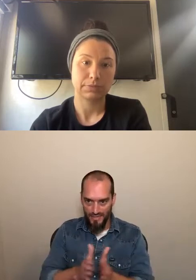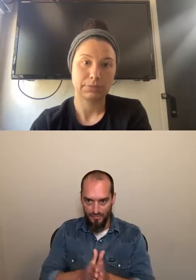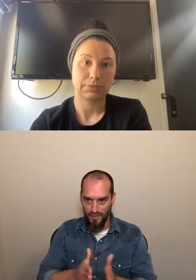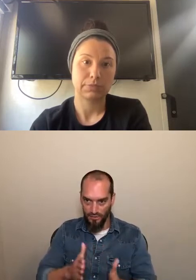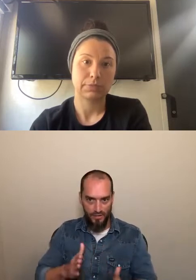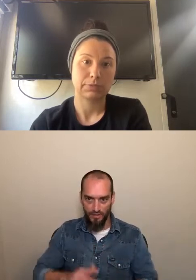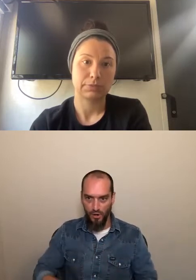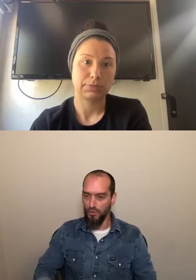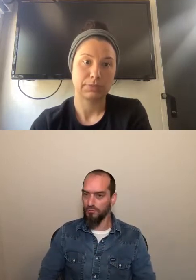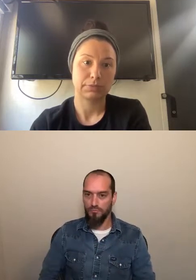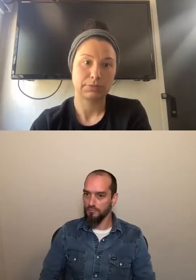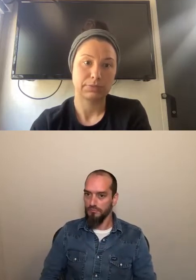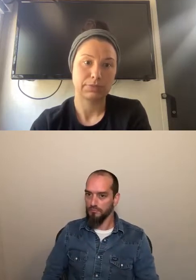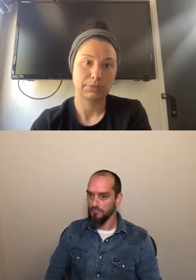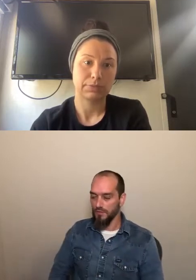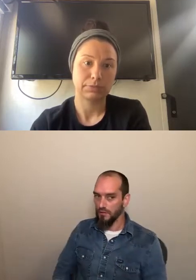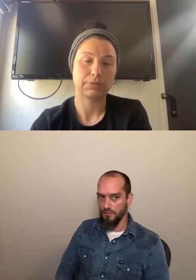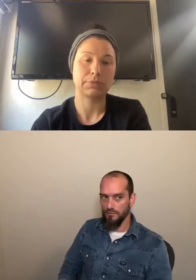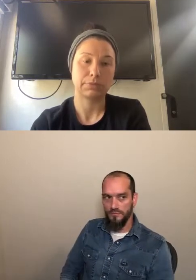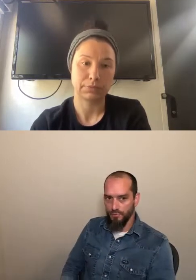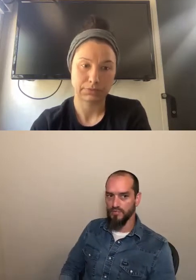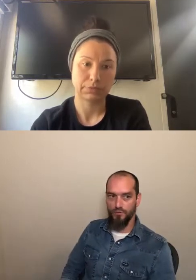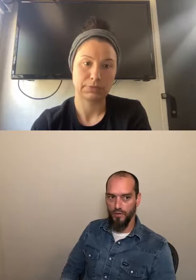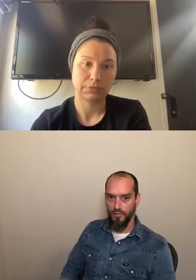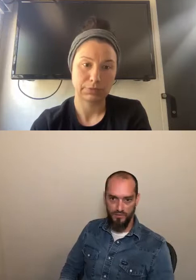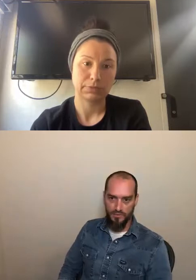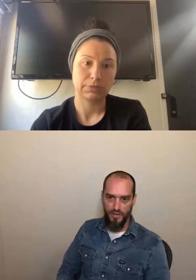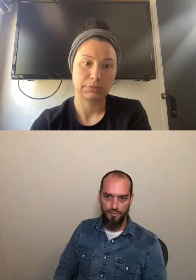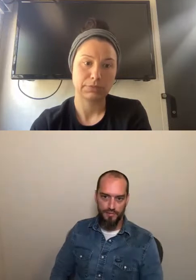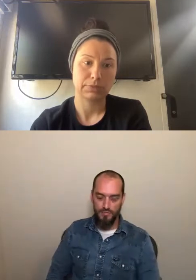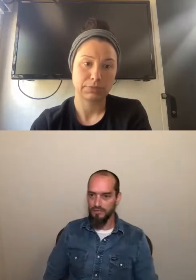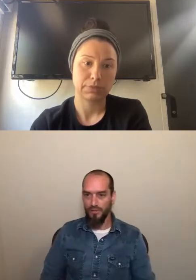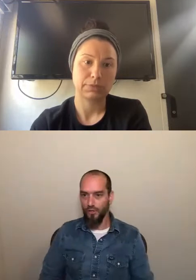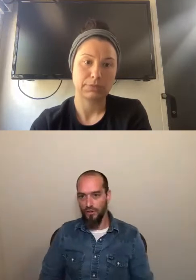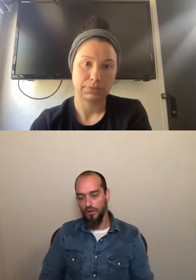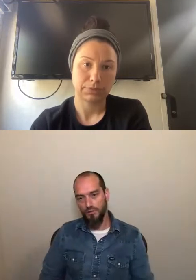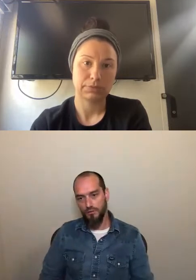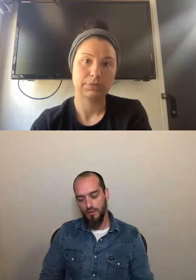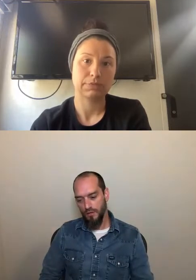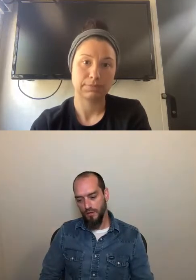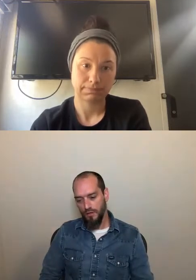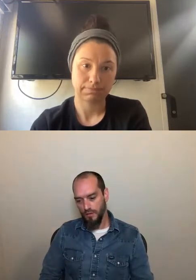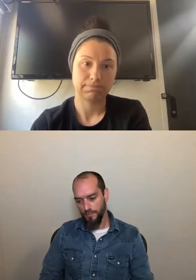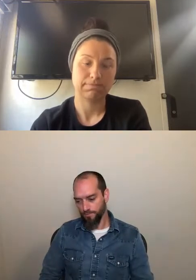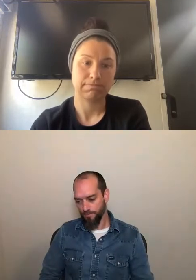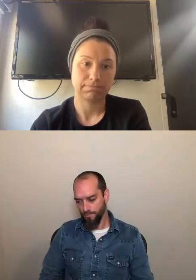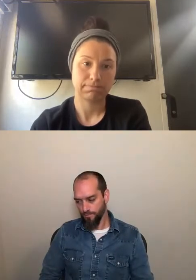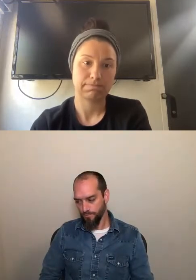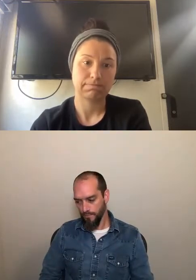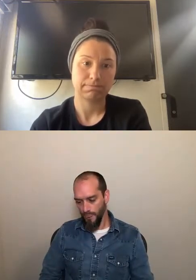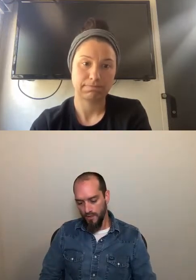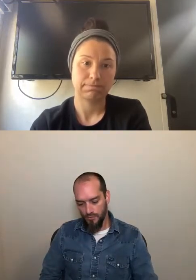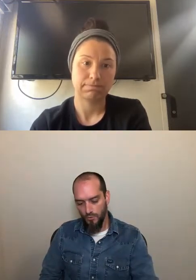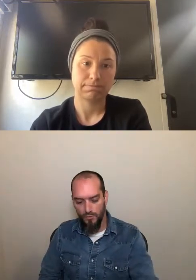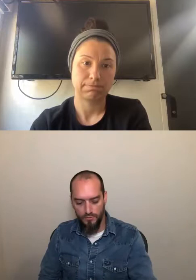my assessment, understanding the home. 10% of what I do is the sampling. That doesn't take long at all.